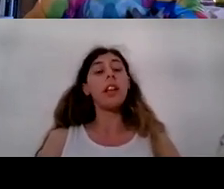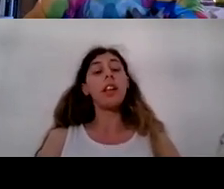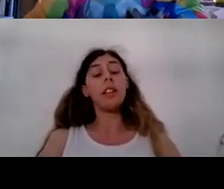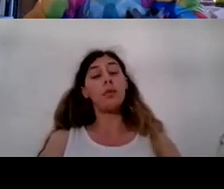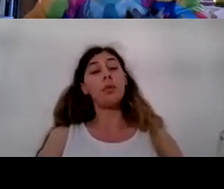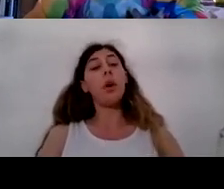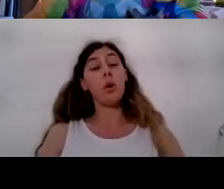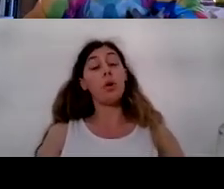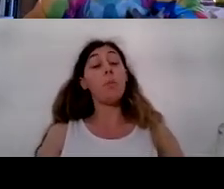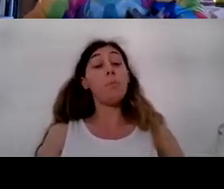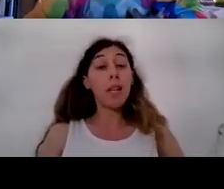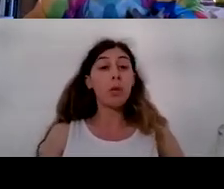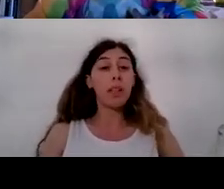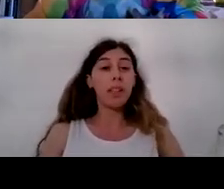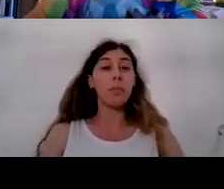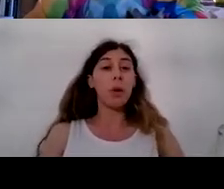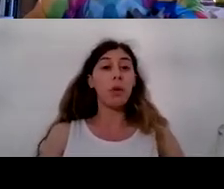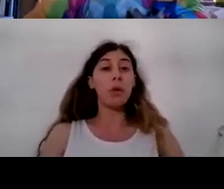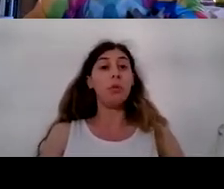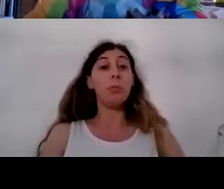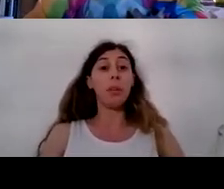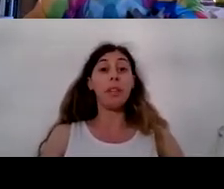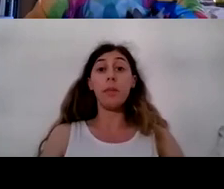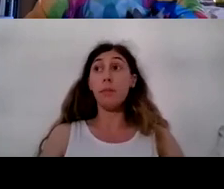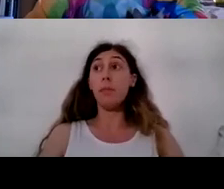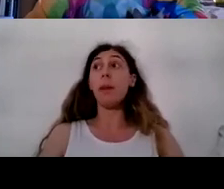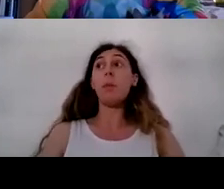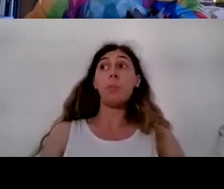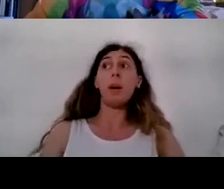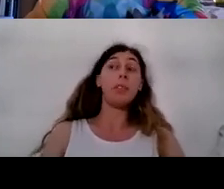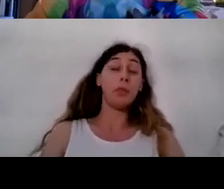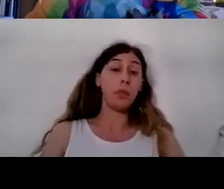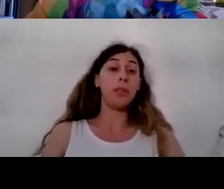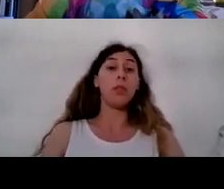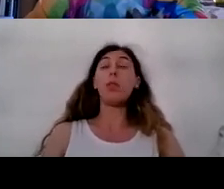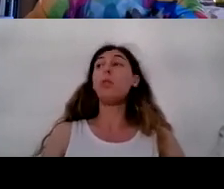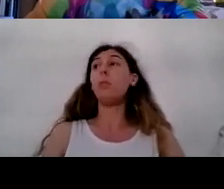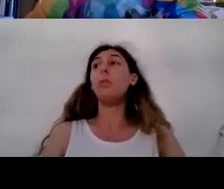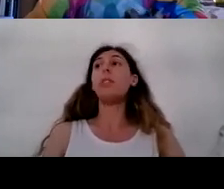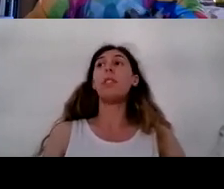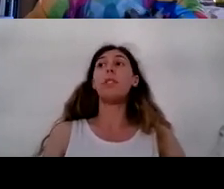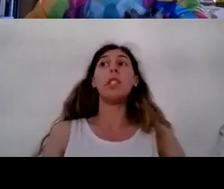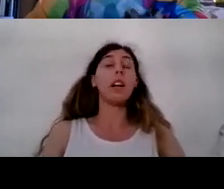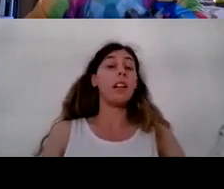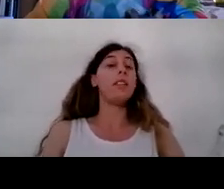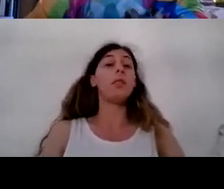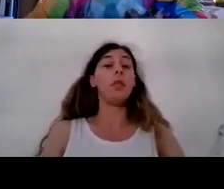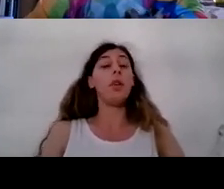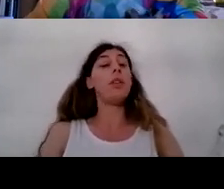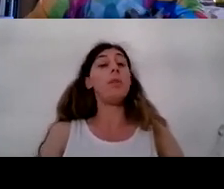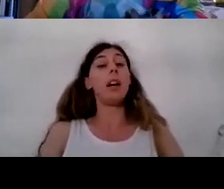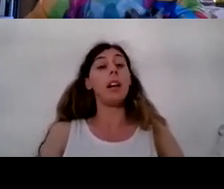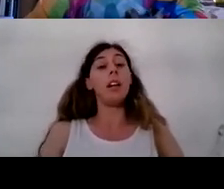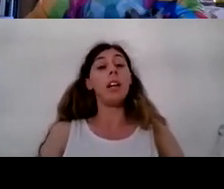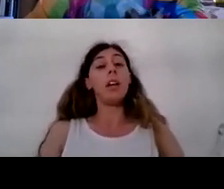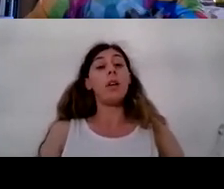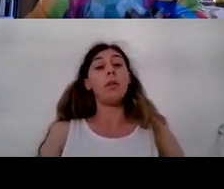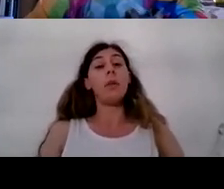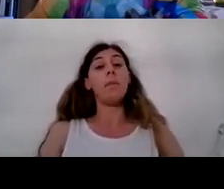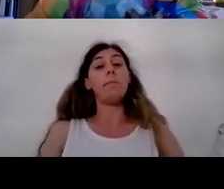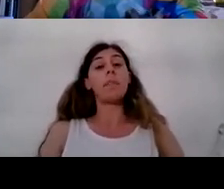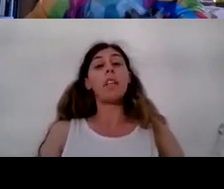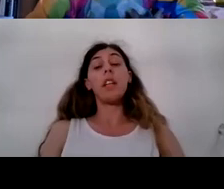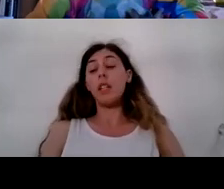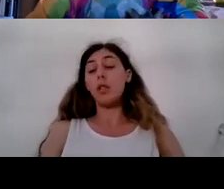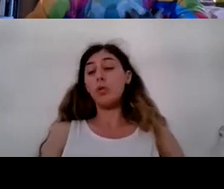and the requirement of the mental health consultation is